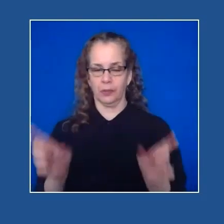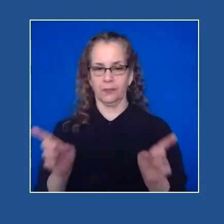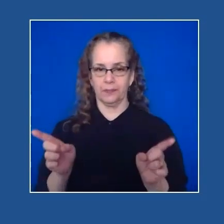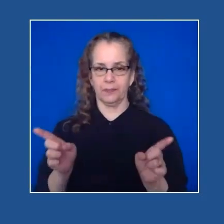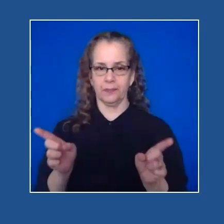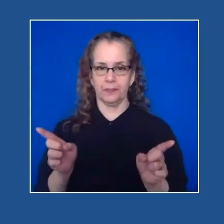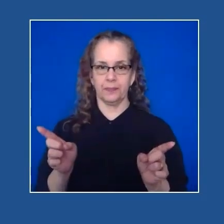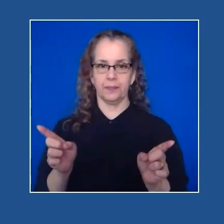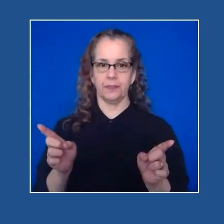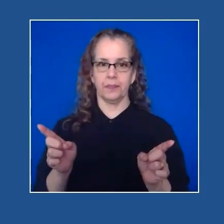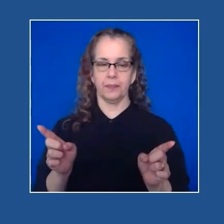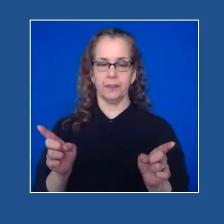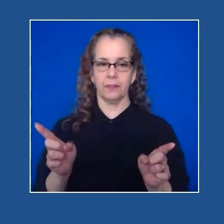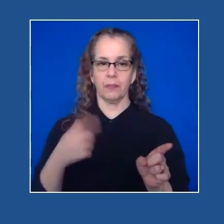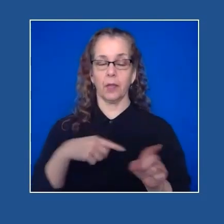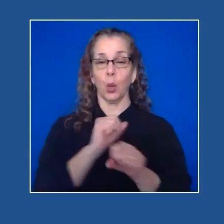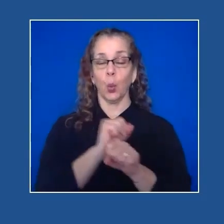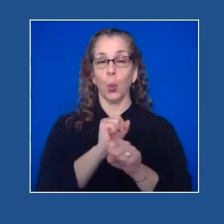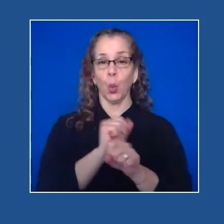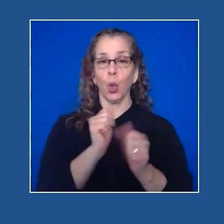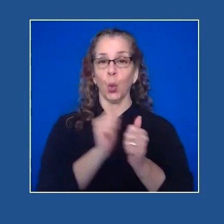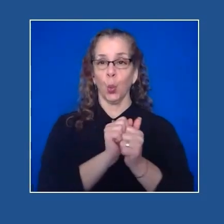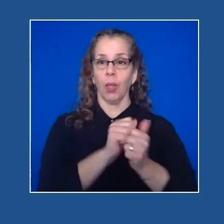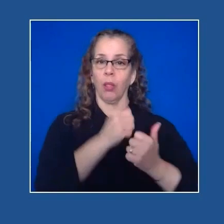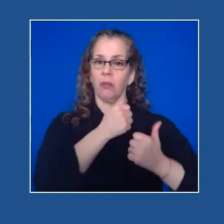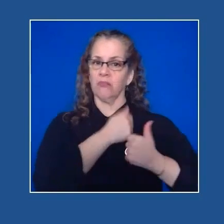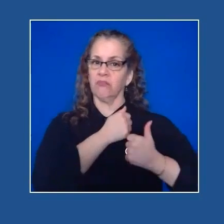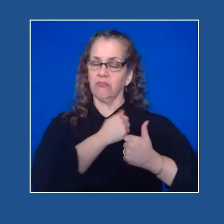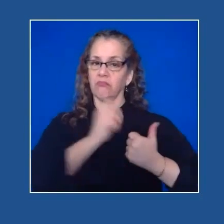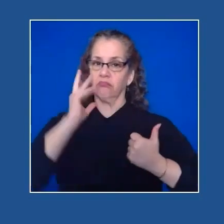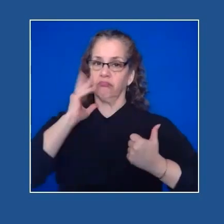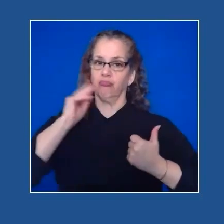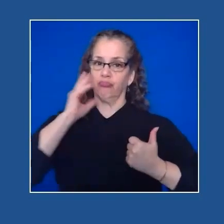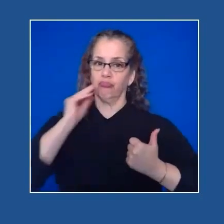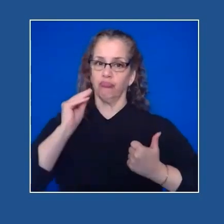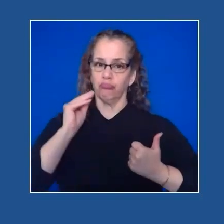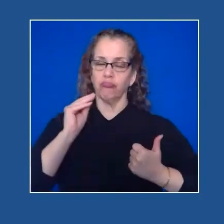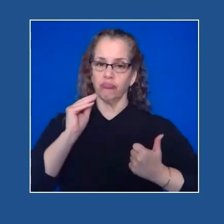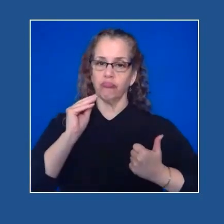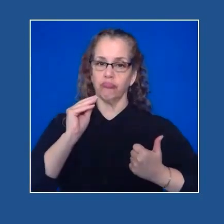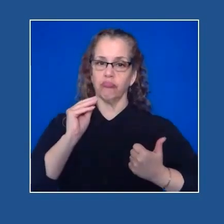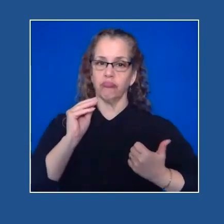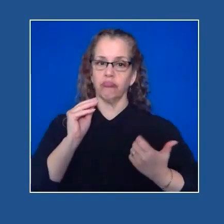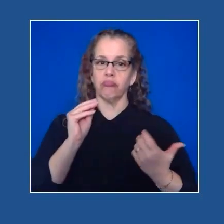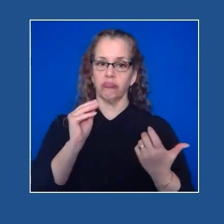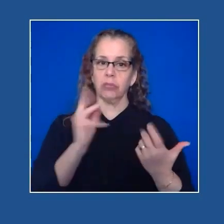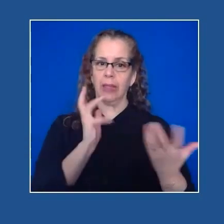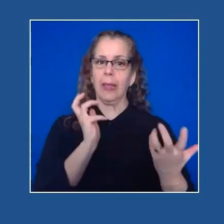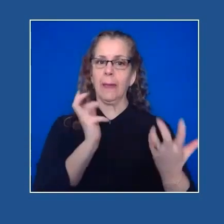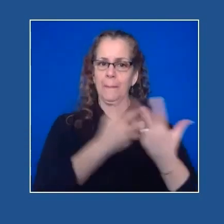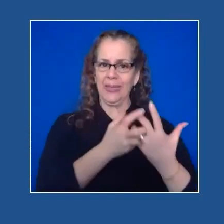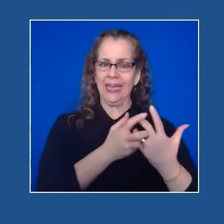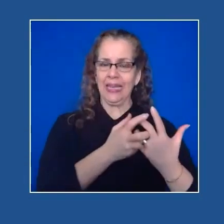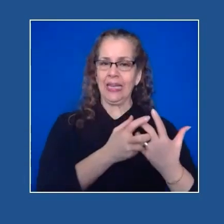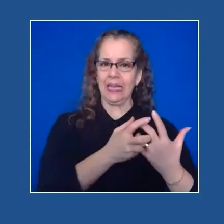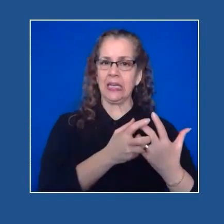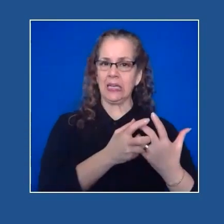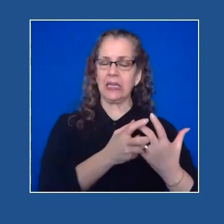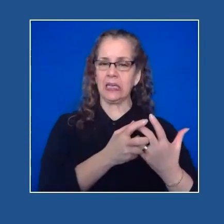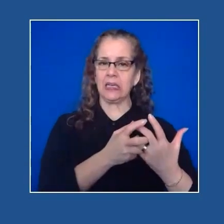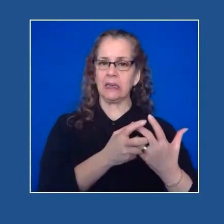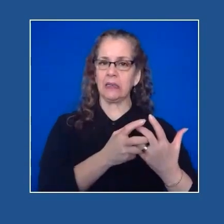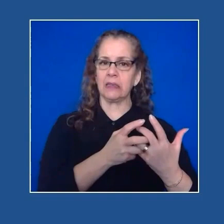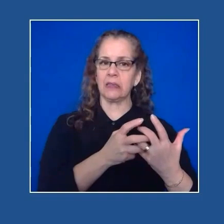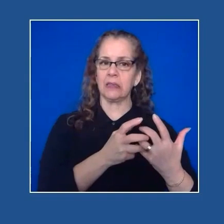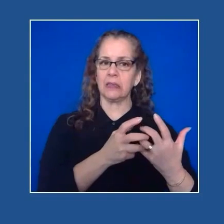So we're working with veterans who meet criteria for the standard DBT skills group and express ambivalence